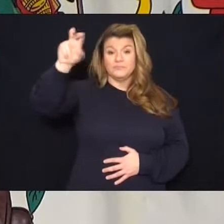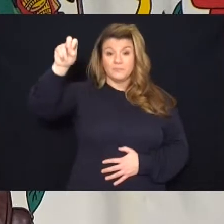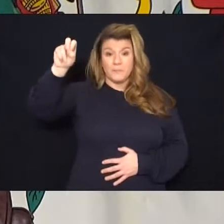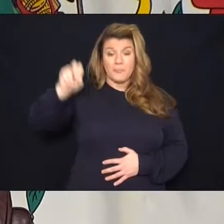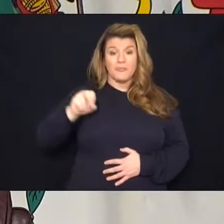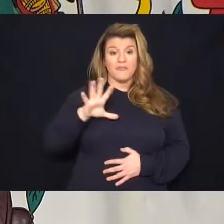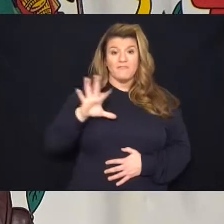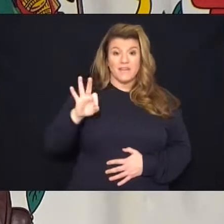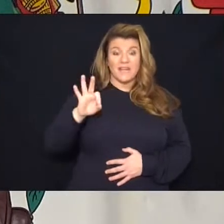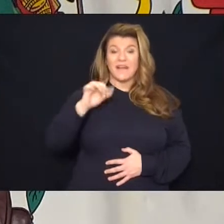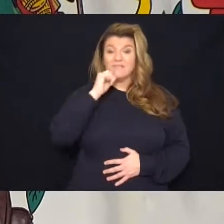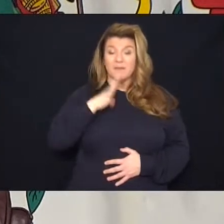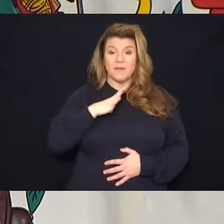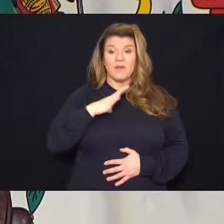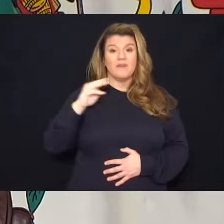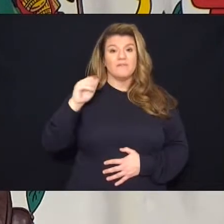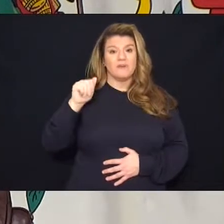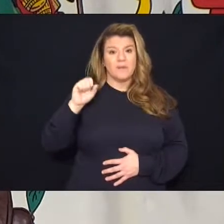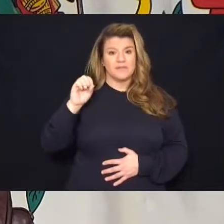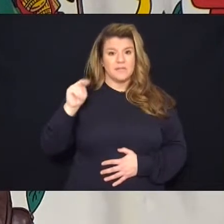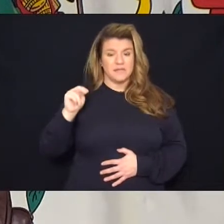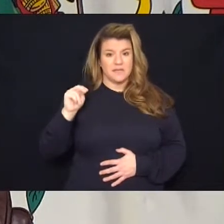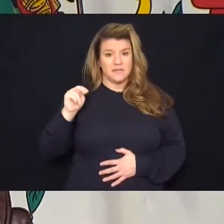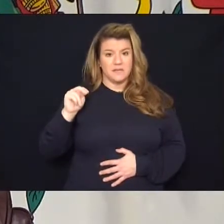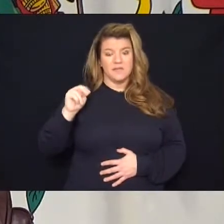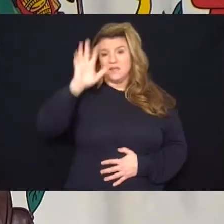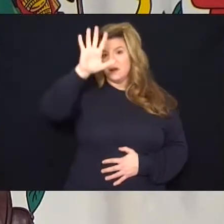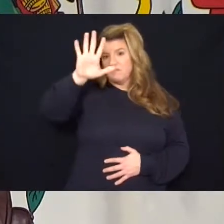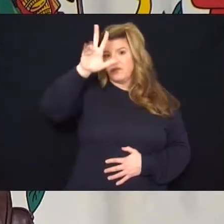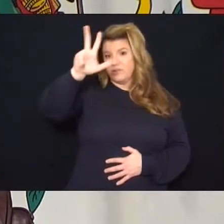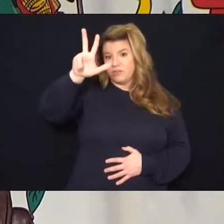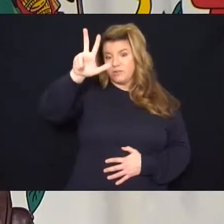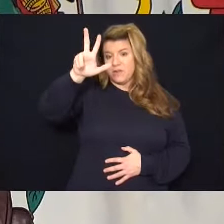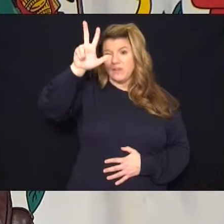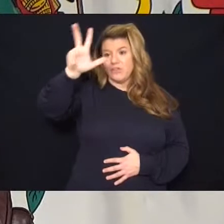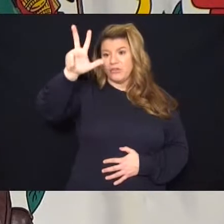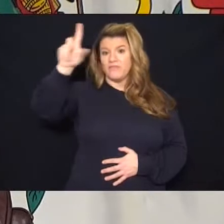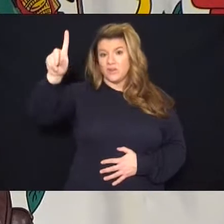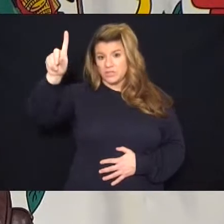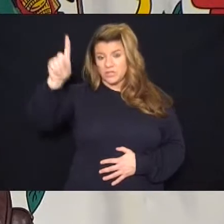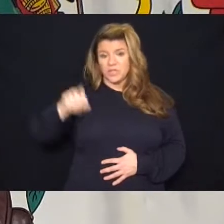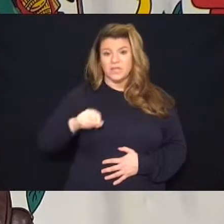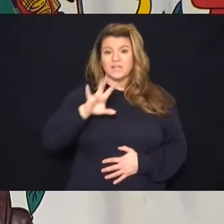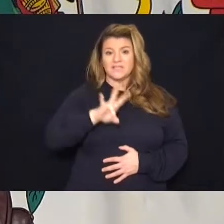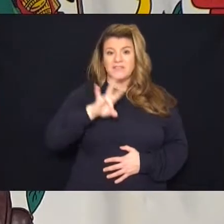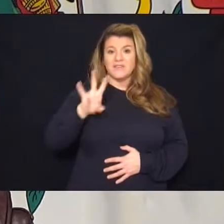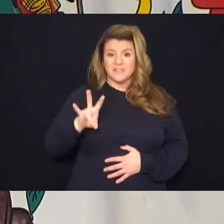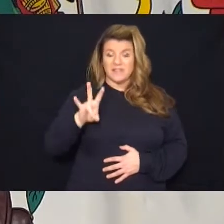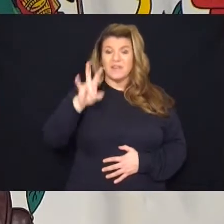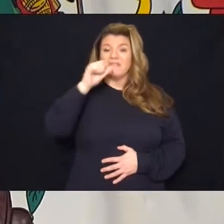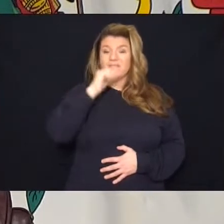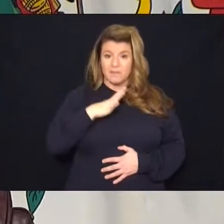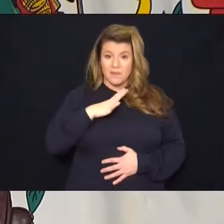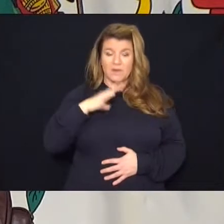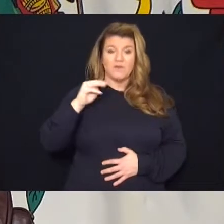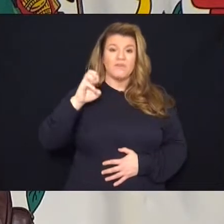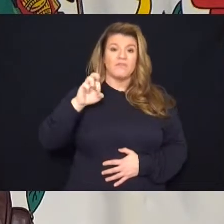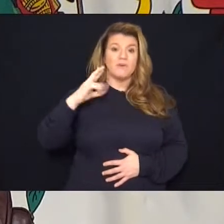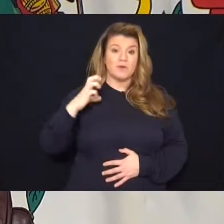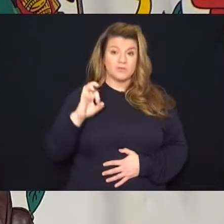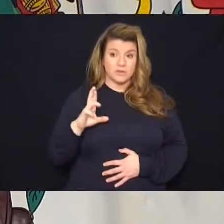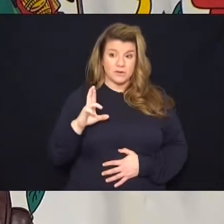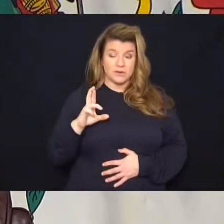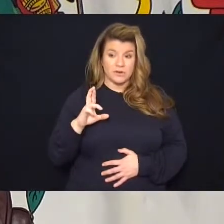a 59-year-old female from Mason County. The 5,331st death, a 77-year-old female from Mercer